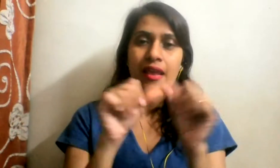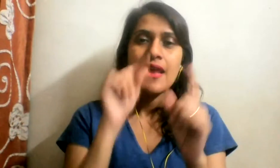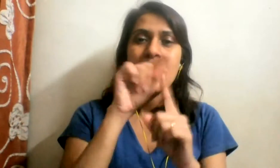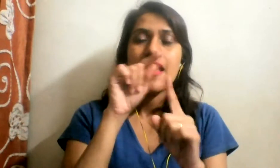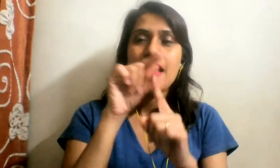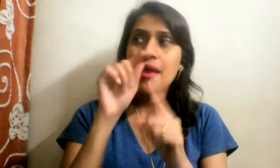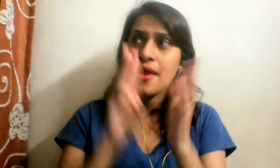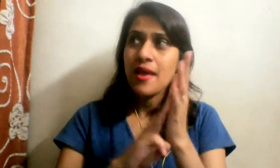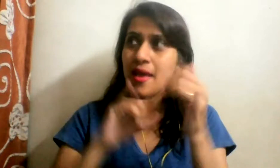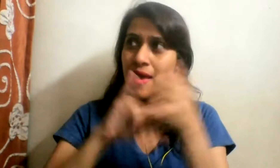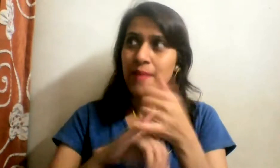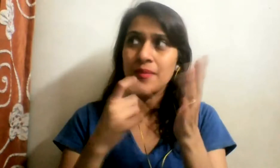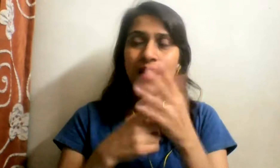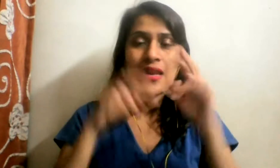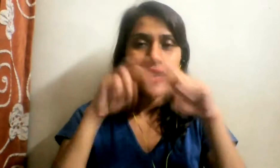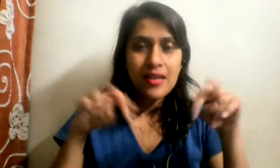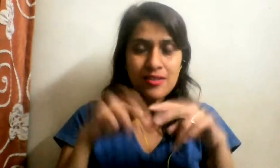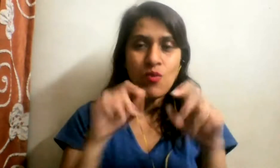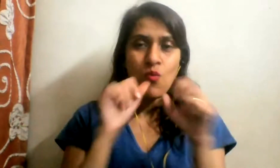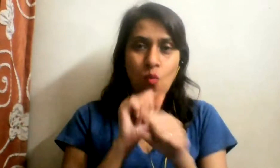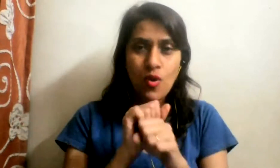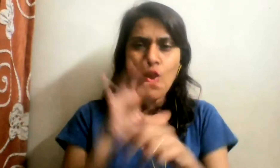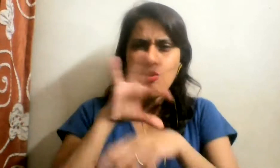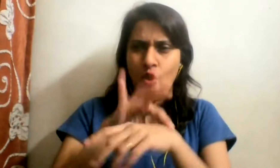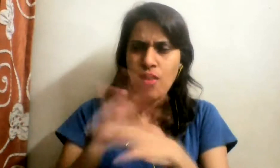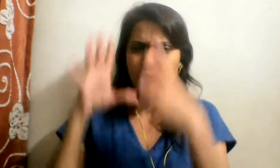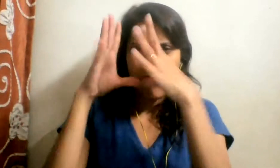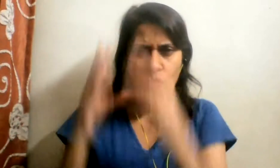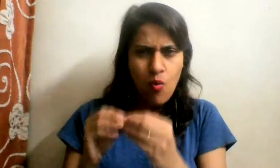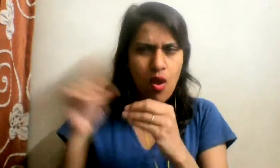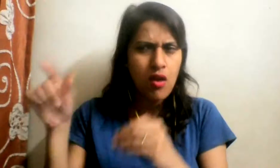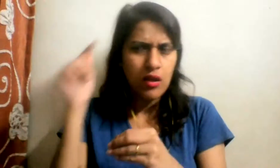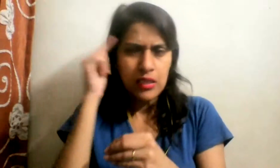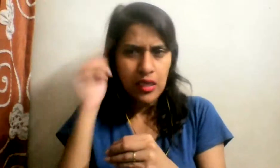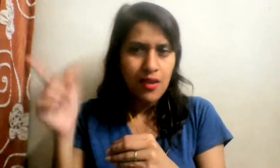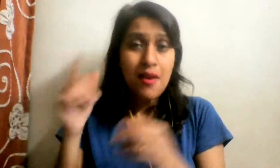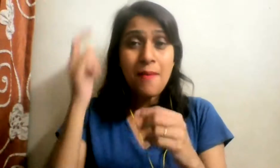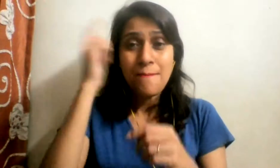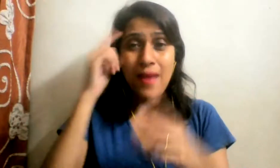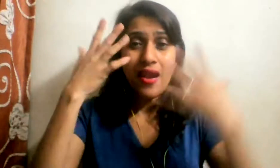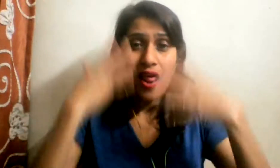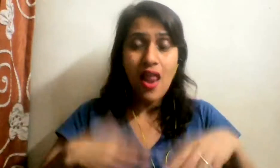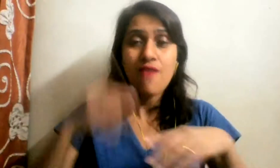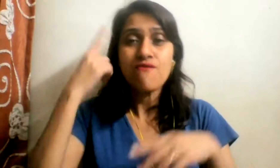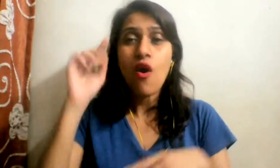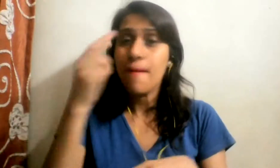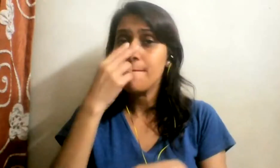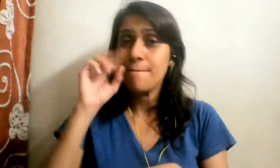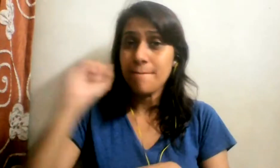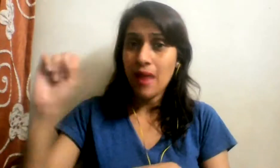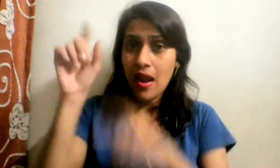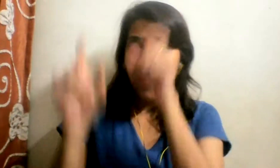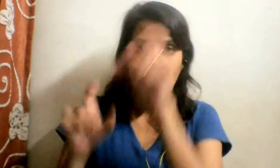And what they were concluding, the doctors were concluding that, the mental health in case of blind people have some